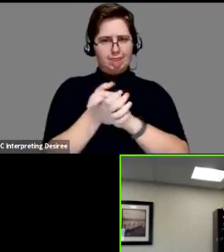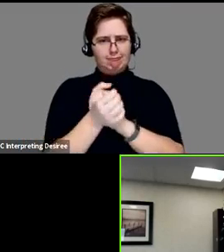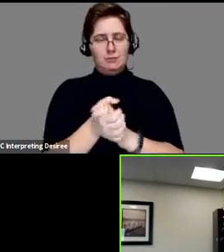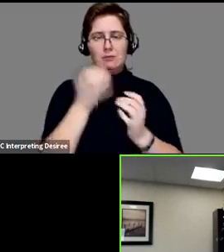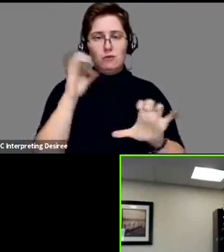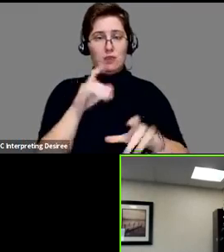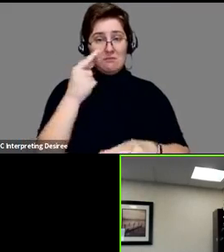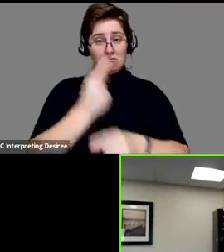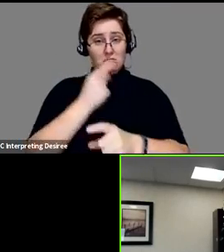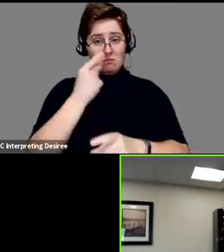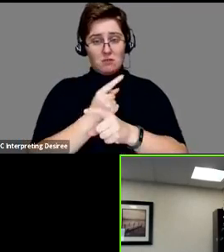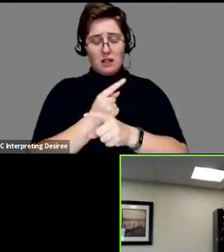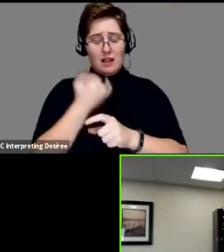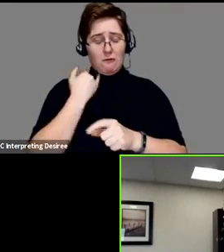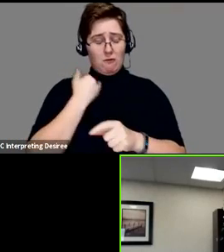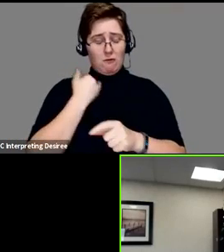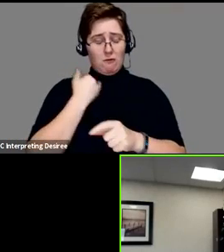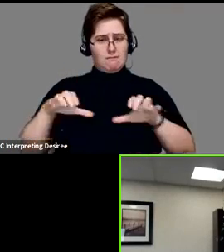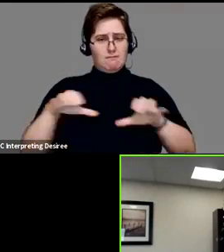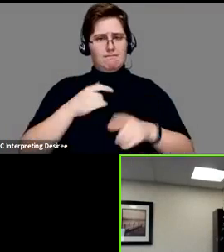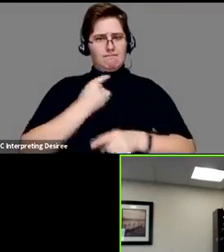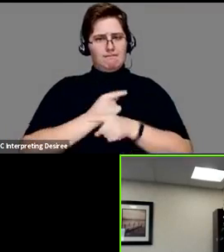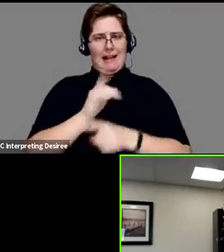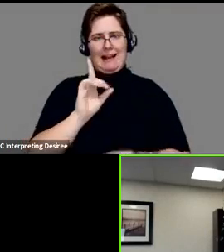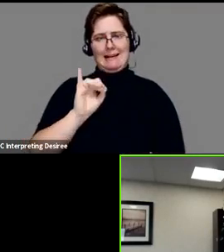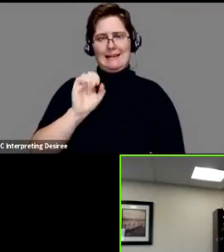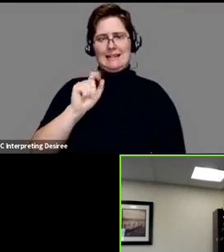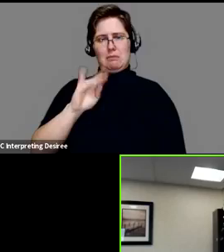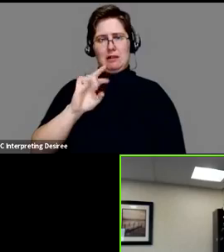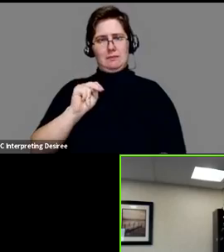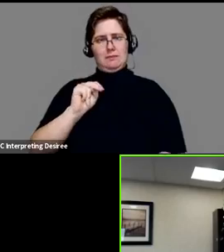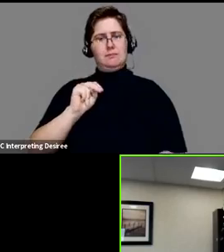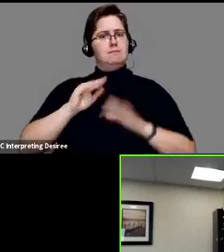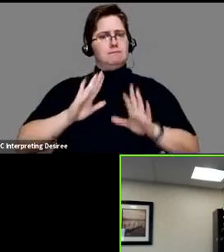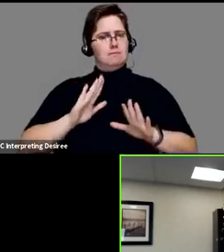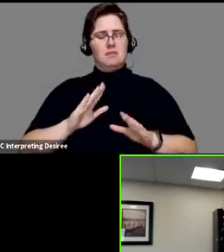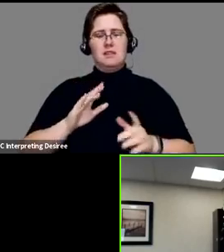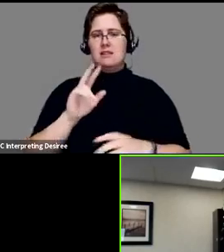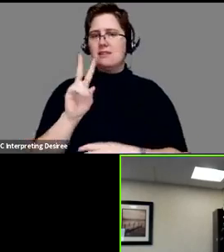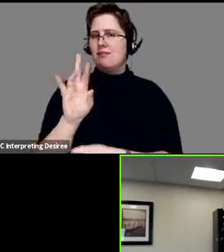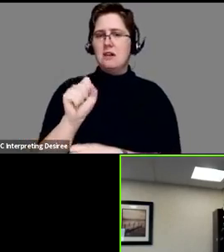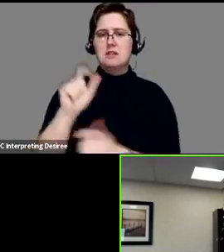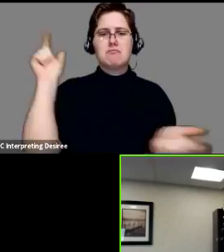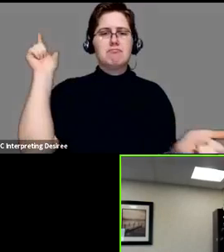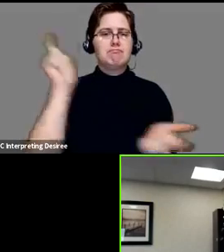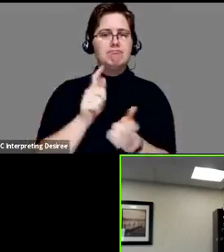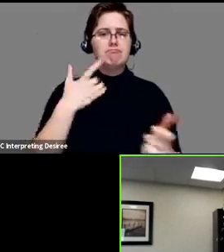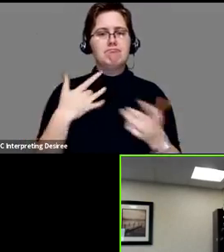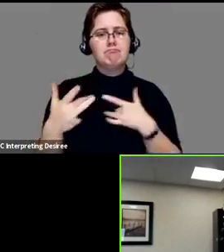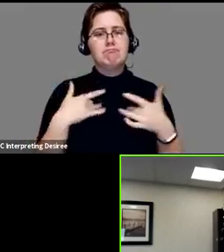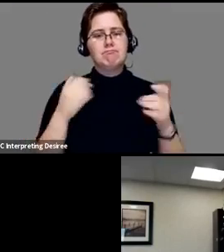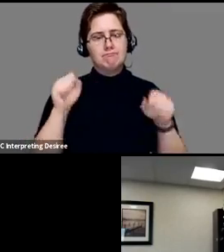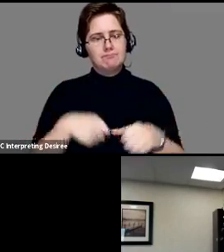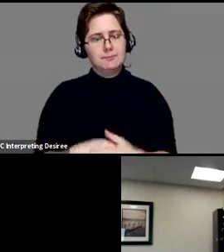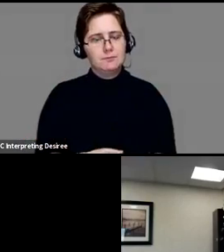are incredibly disciplined about that, then the virus becomes much less of a concern for us. Doctor, thank you so much.